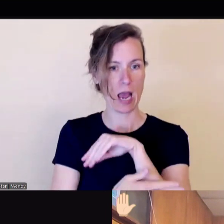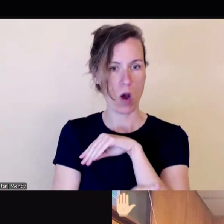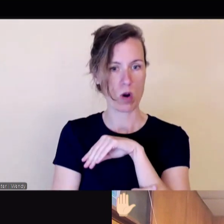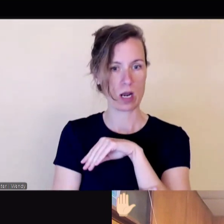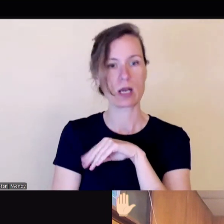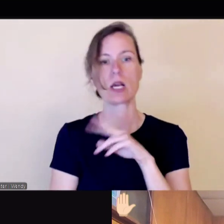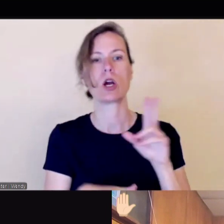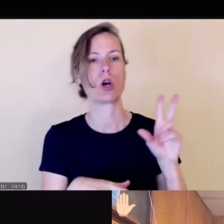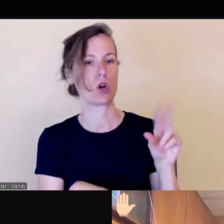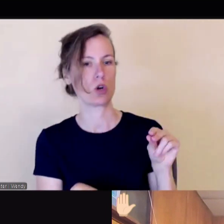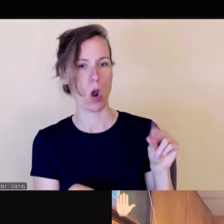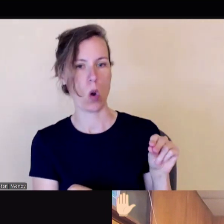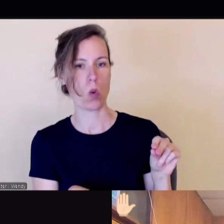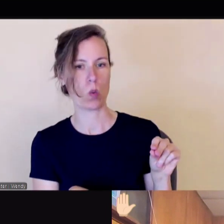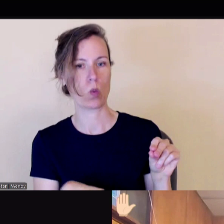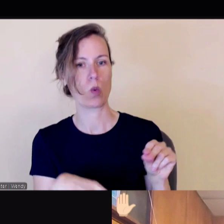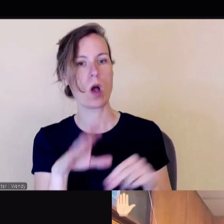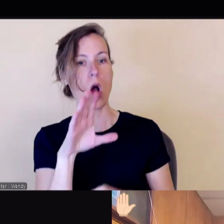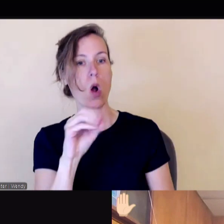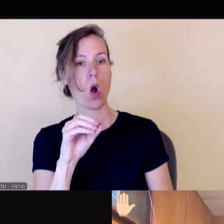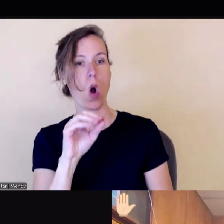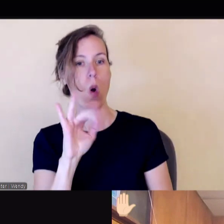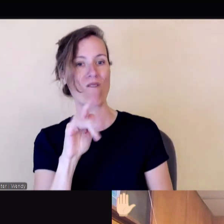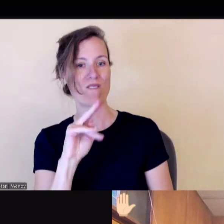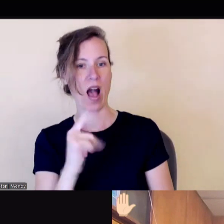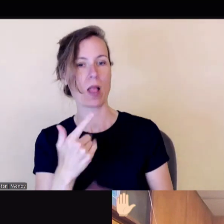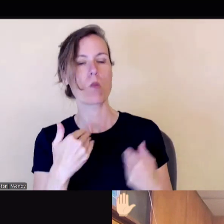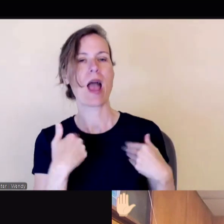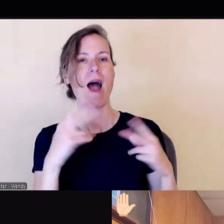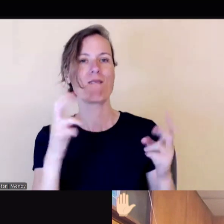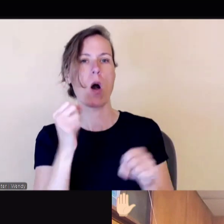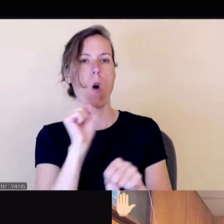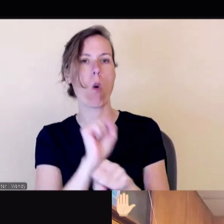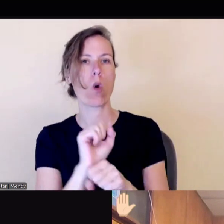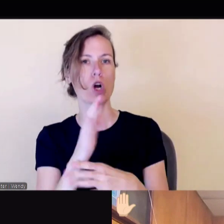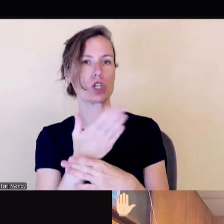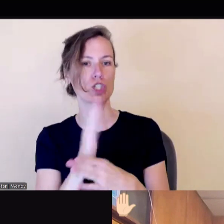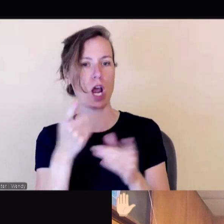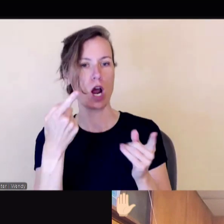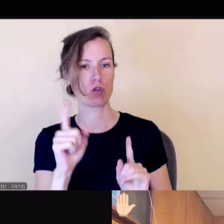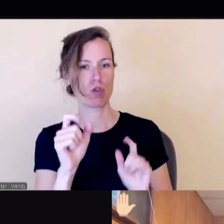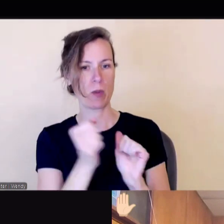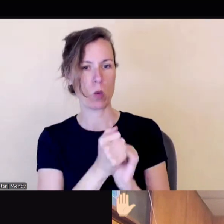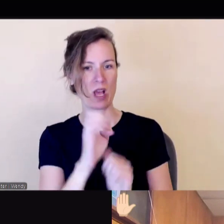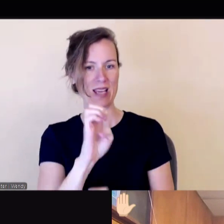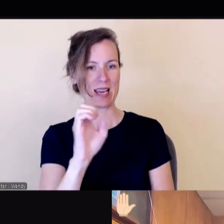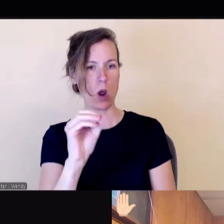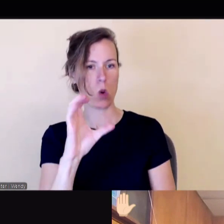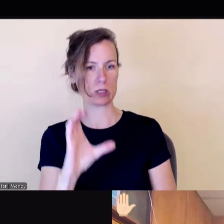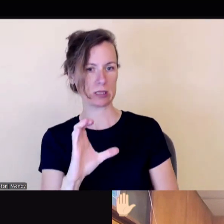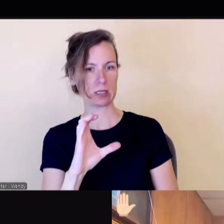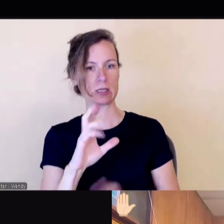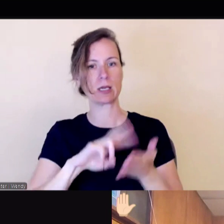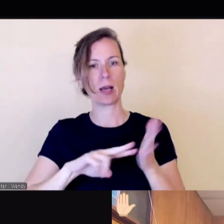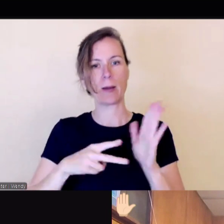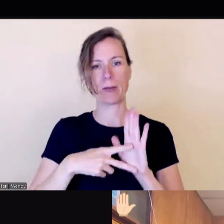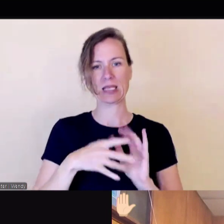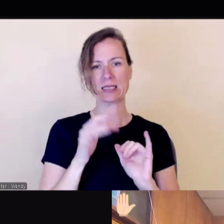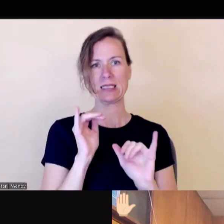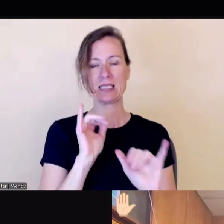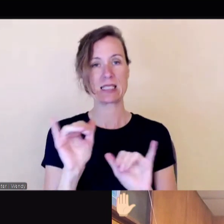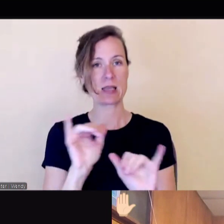with the EEOC. And so that may be similar to what was happening in DC. And what this would mean is that if a person files